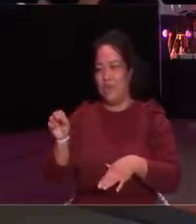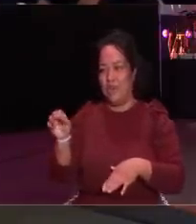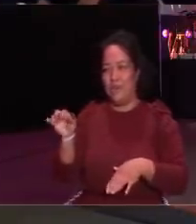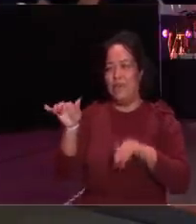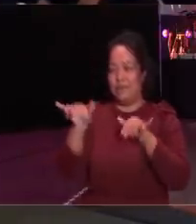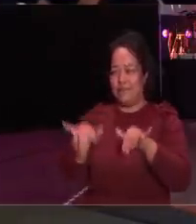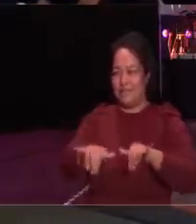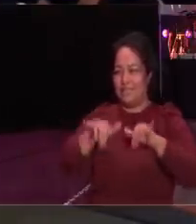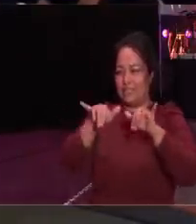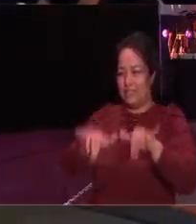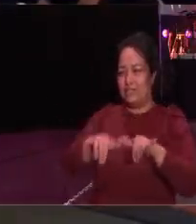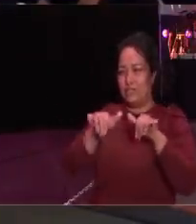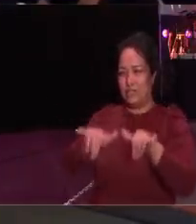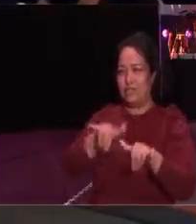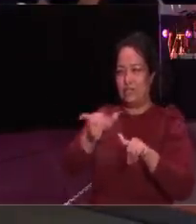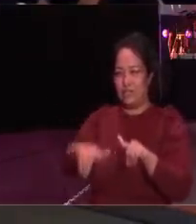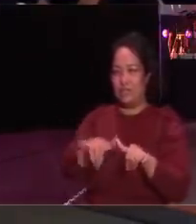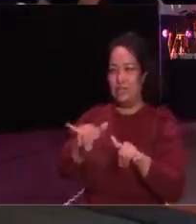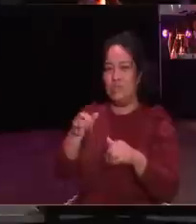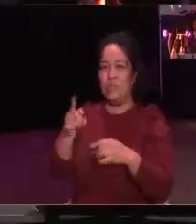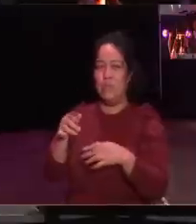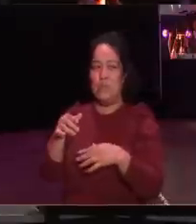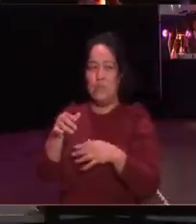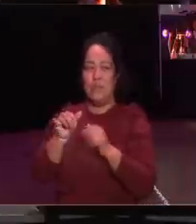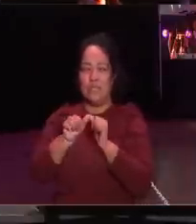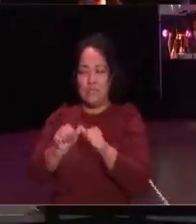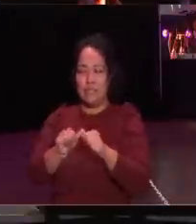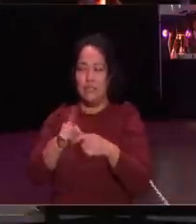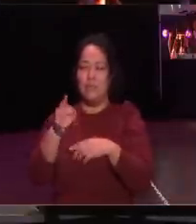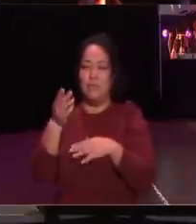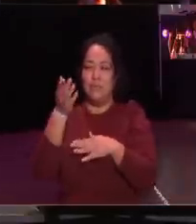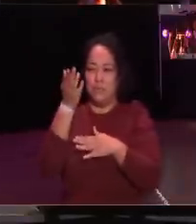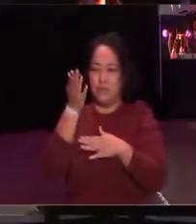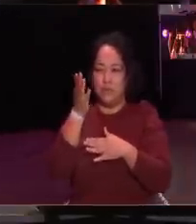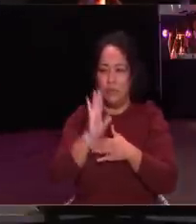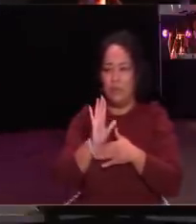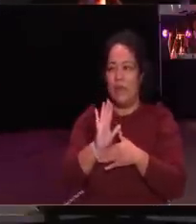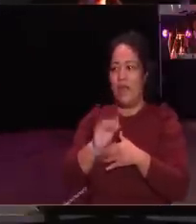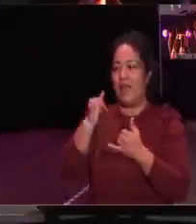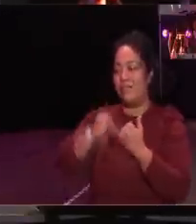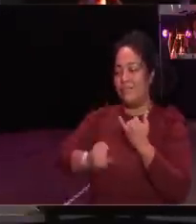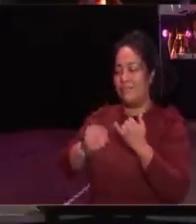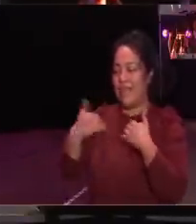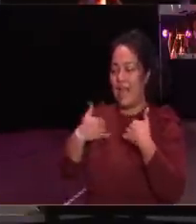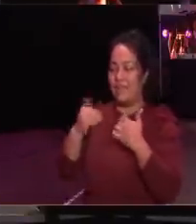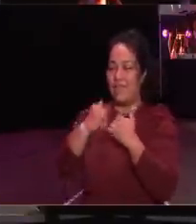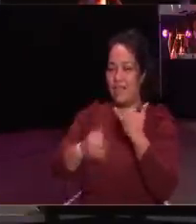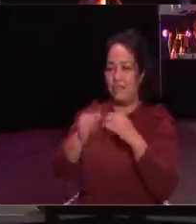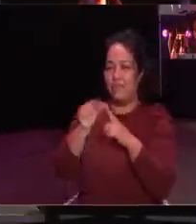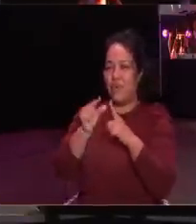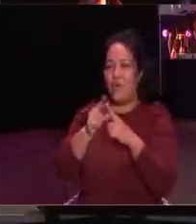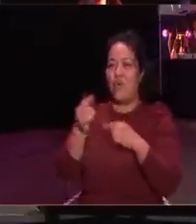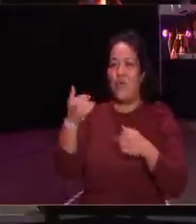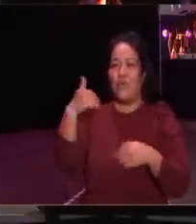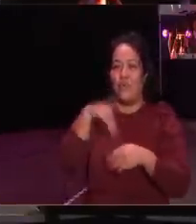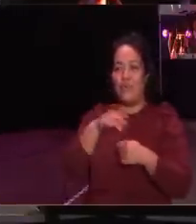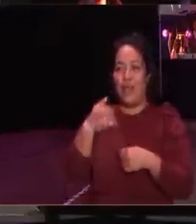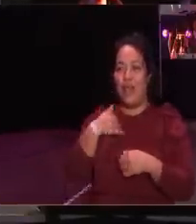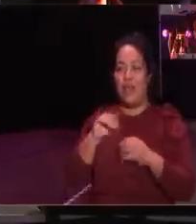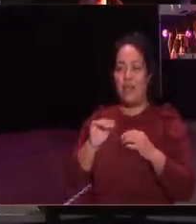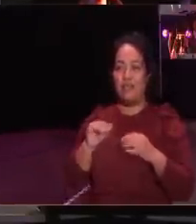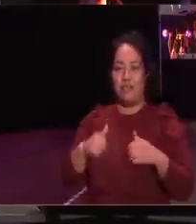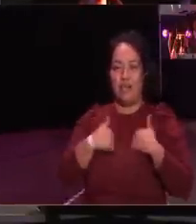la última palabra and en nuestra he vida. Has the last word in our lives. Tuvimos una reunión. We had a